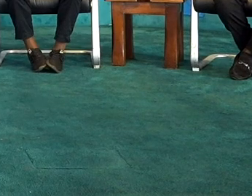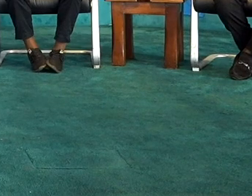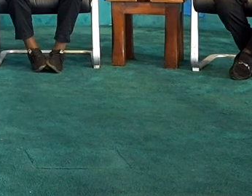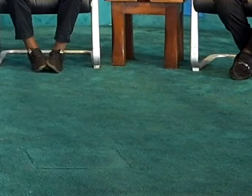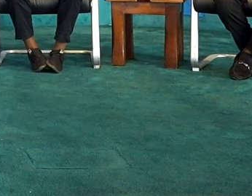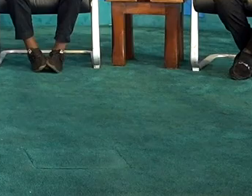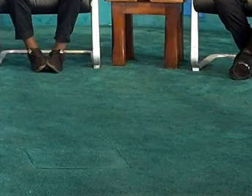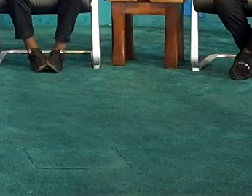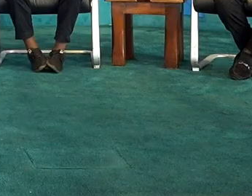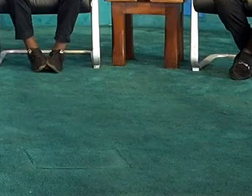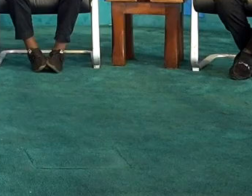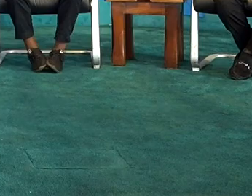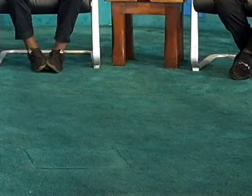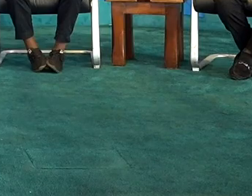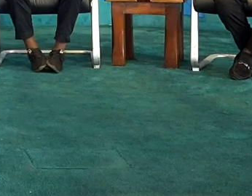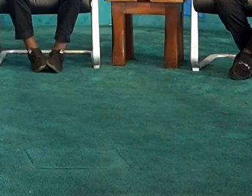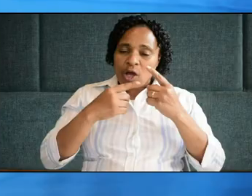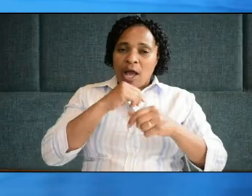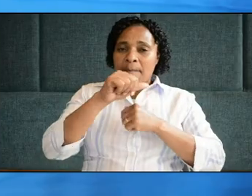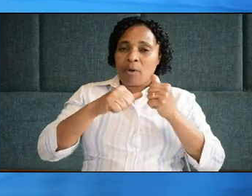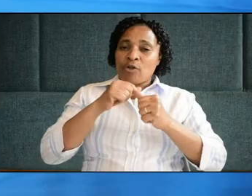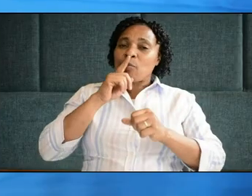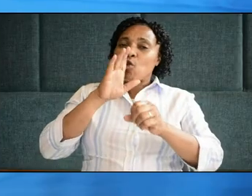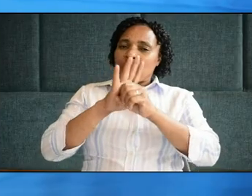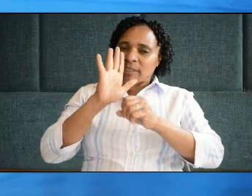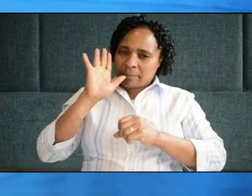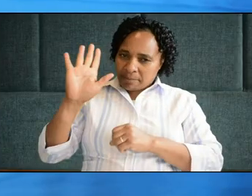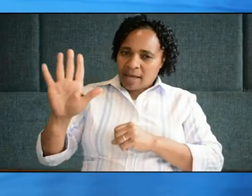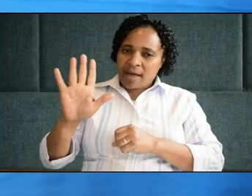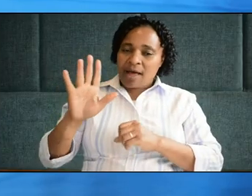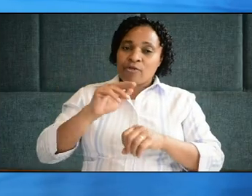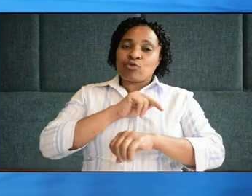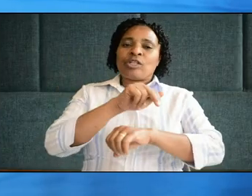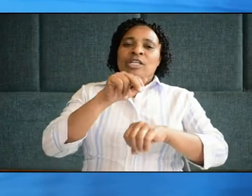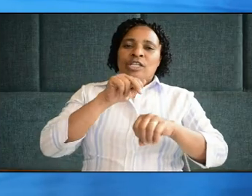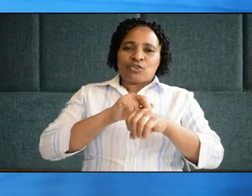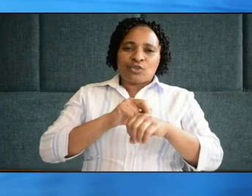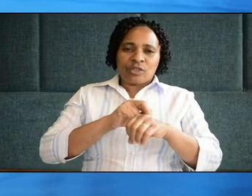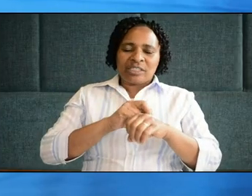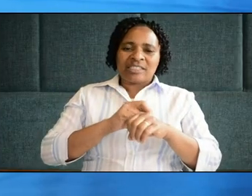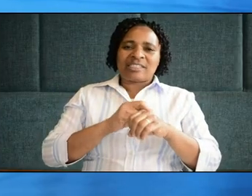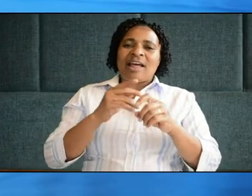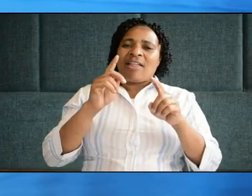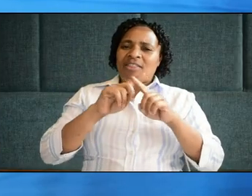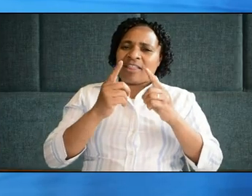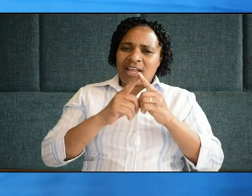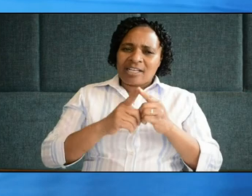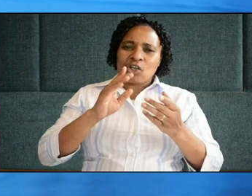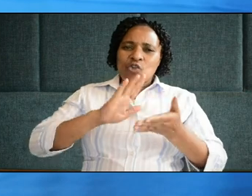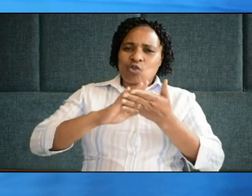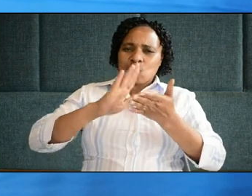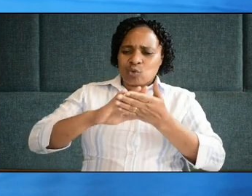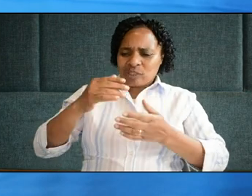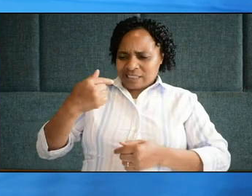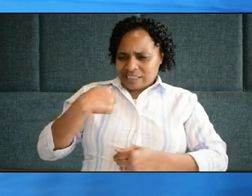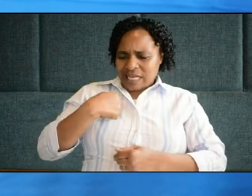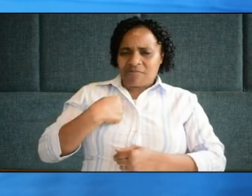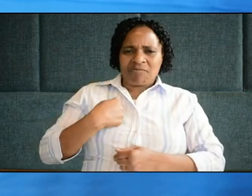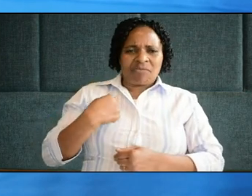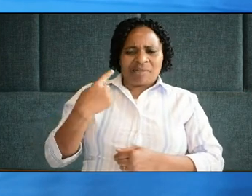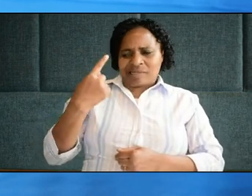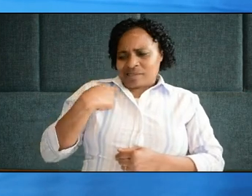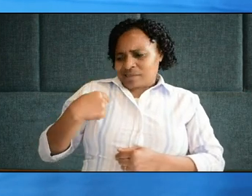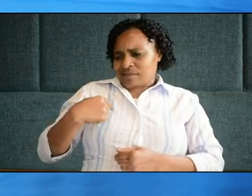recite their pledges and allegiance to the nation and not ascribe the glory to themselves, but to